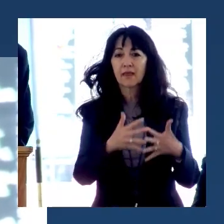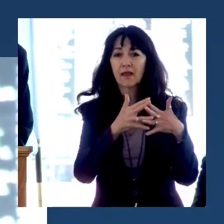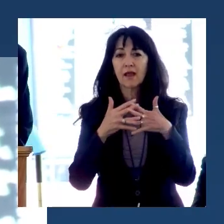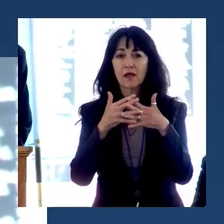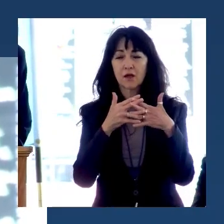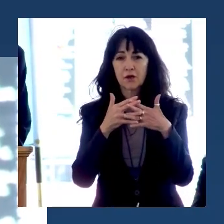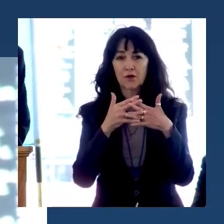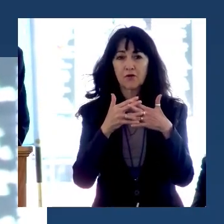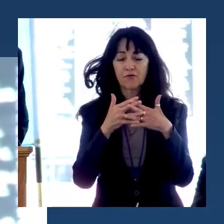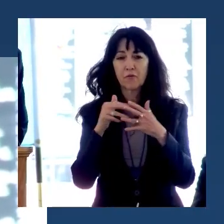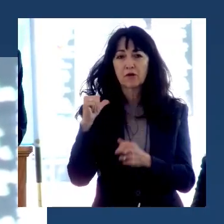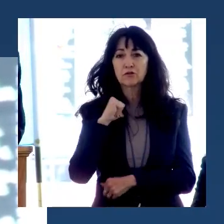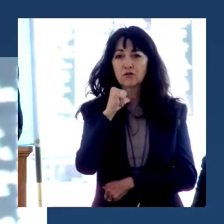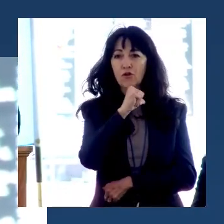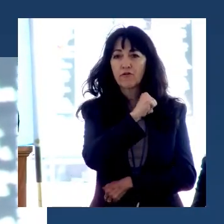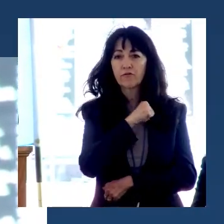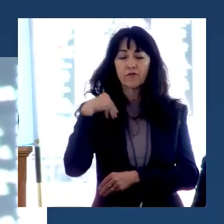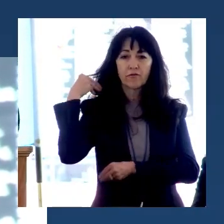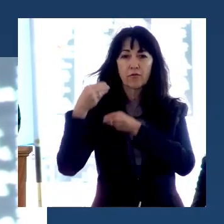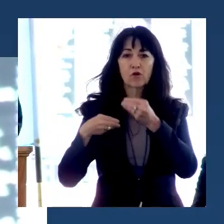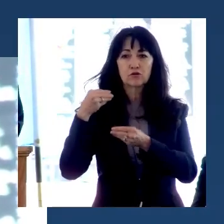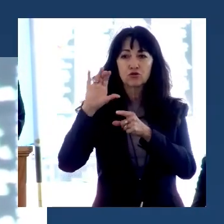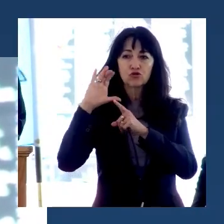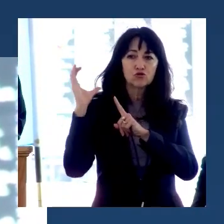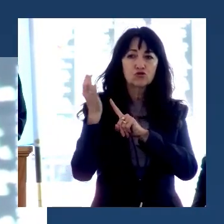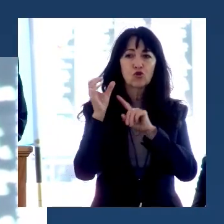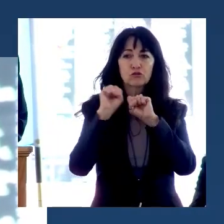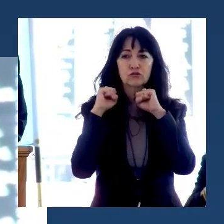Americans of Polish Descent Culture Society,